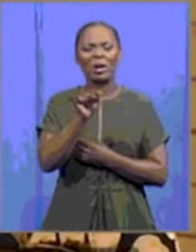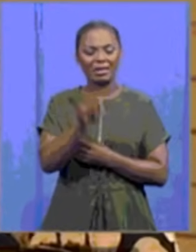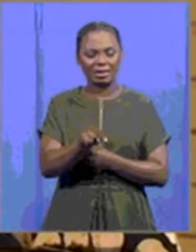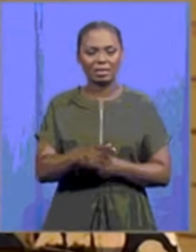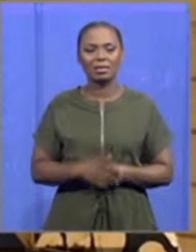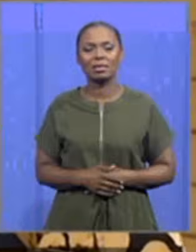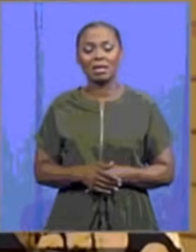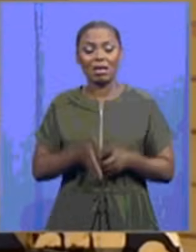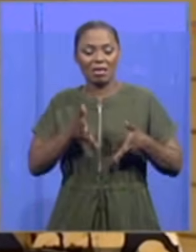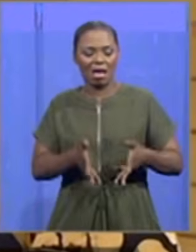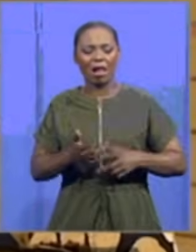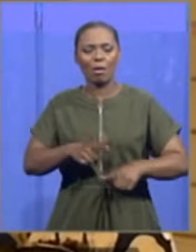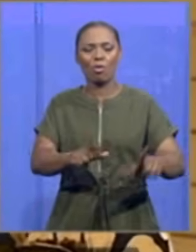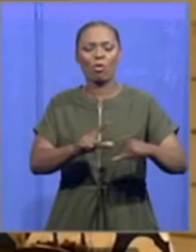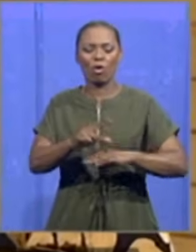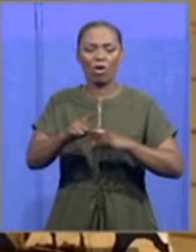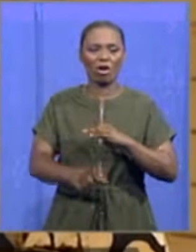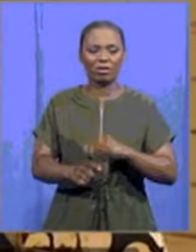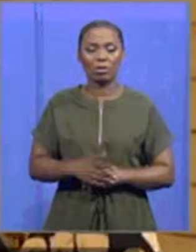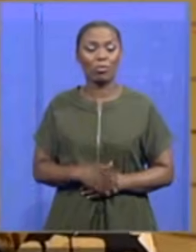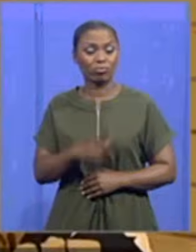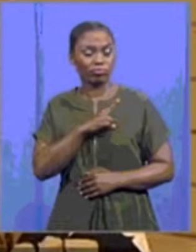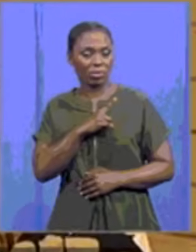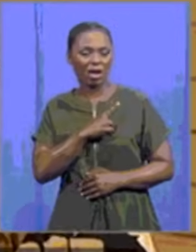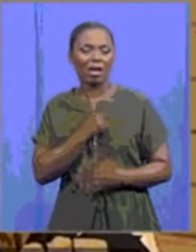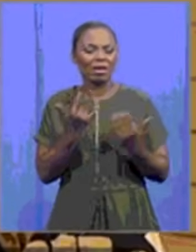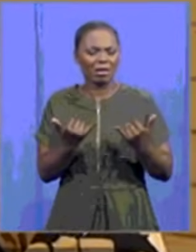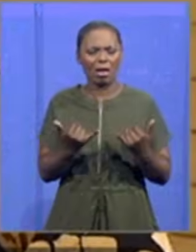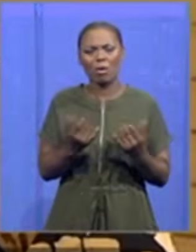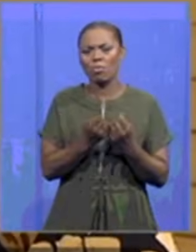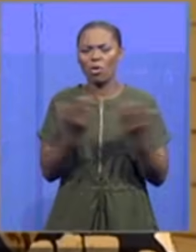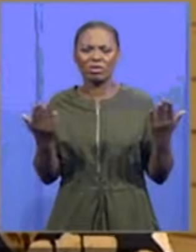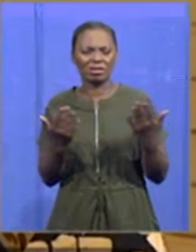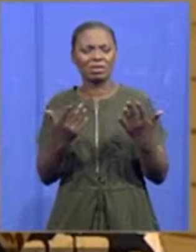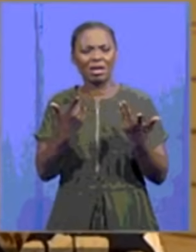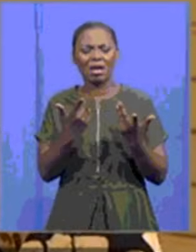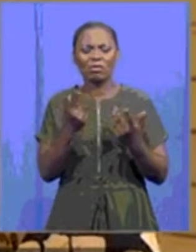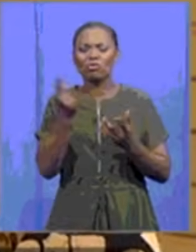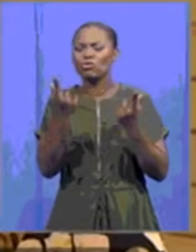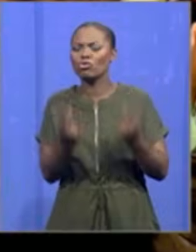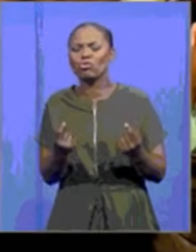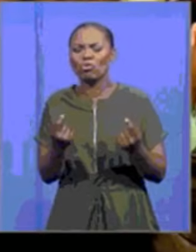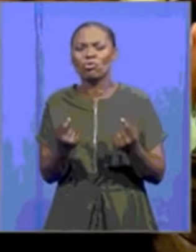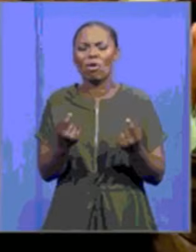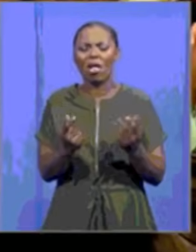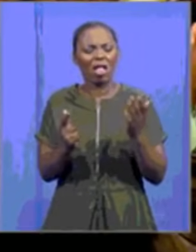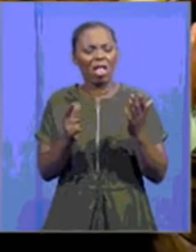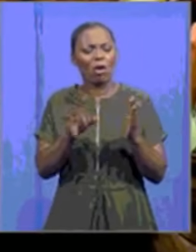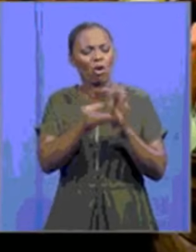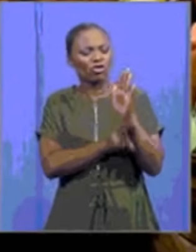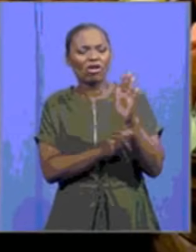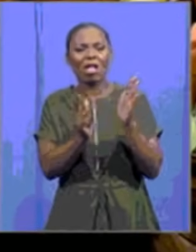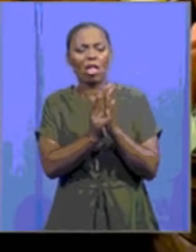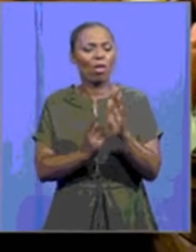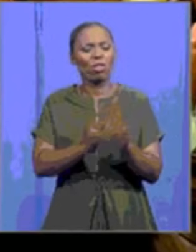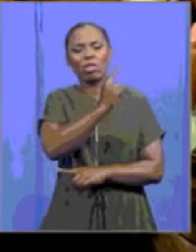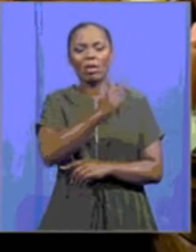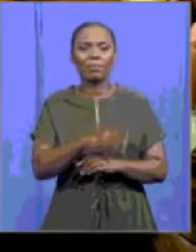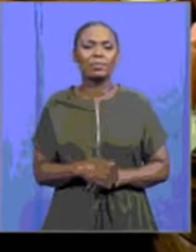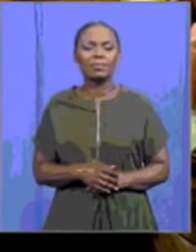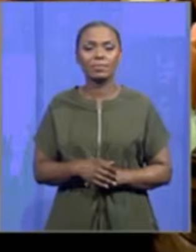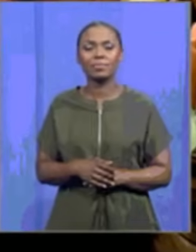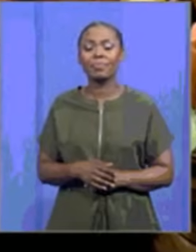mo Limpopo conference, because ne ba sa latele constitution ya rona gotlhelele. Maloko ao a sa kgotsofalago a ra